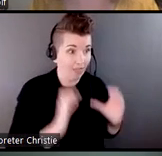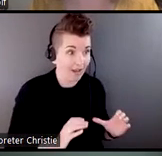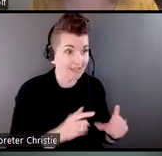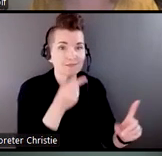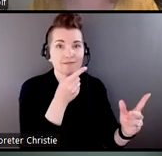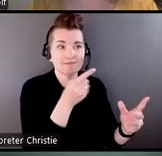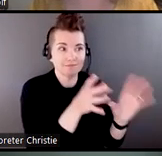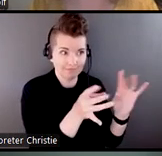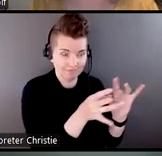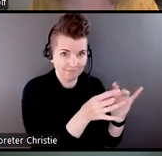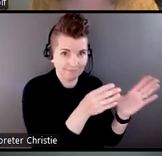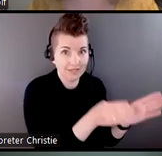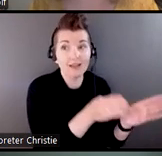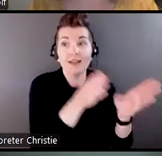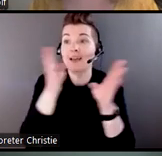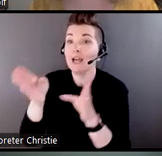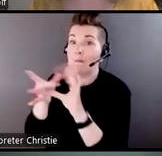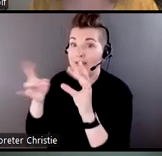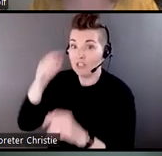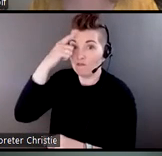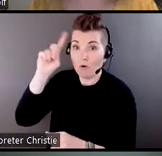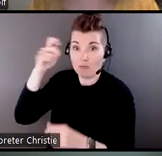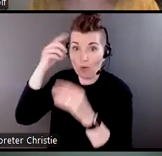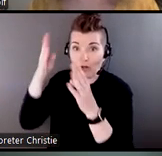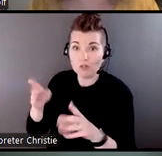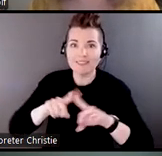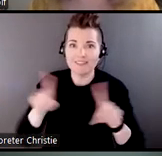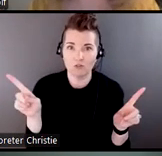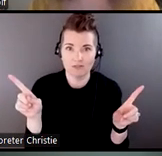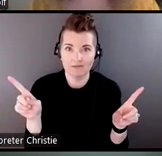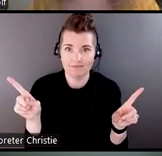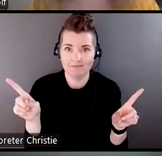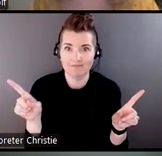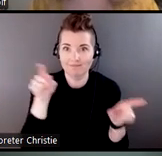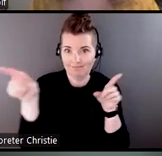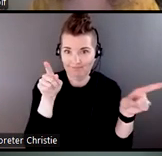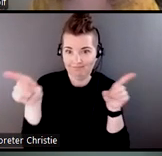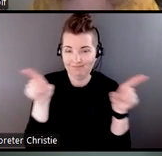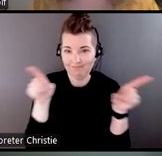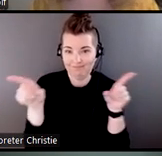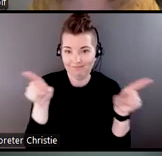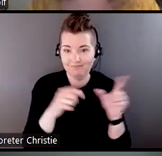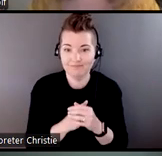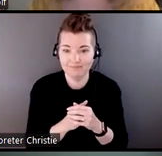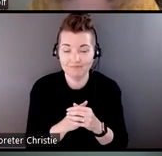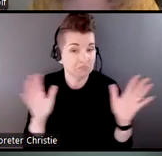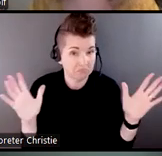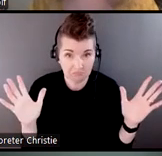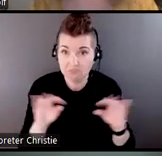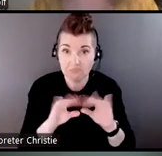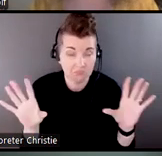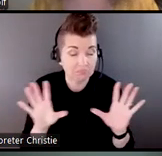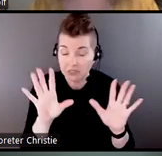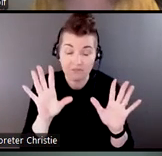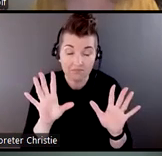that particular target audience member. So you have two completely different messages, and that's understandable. There's nothing